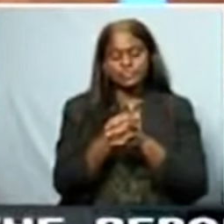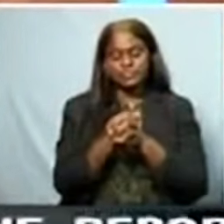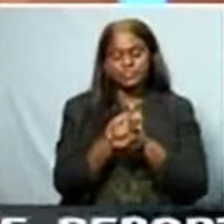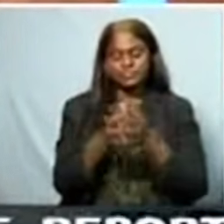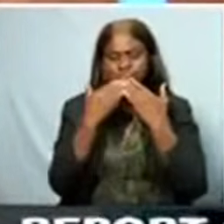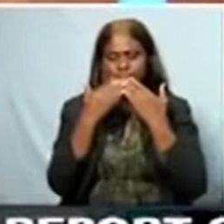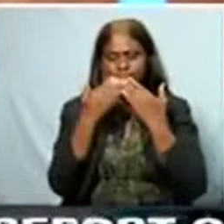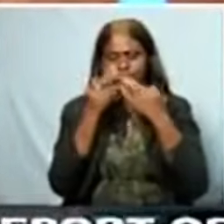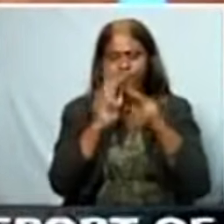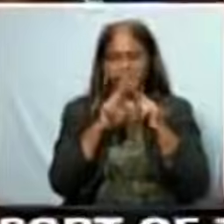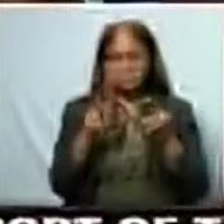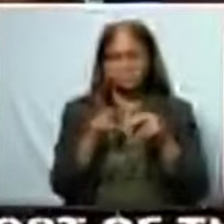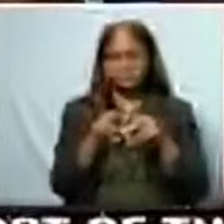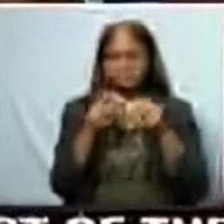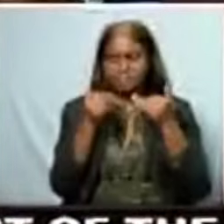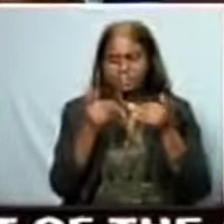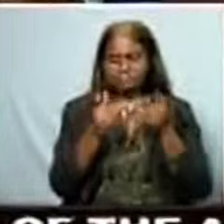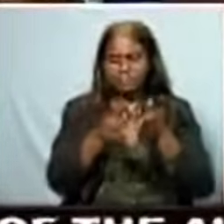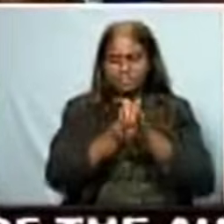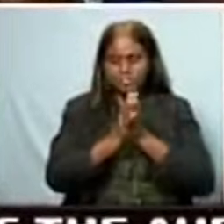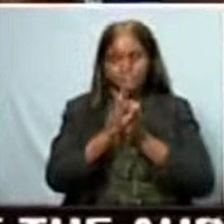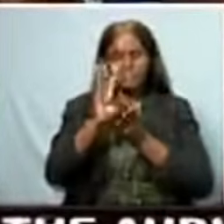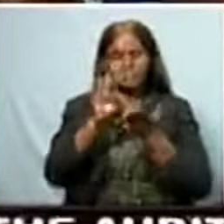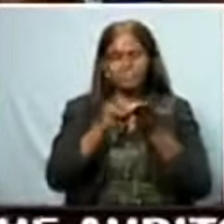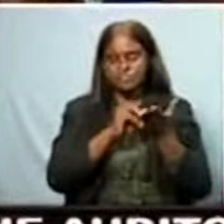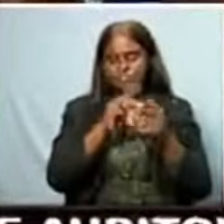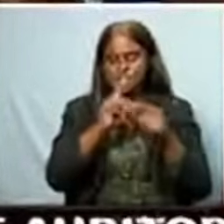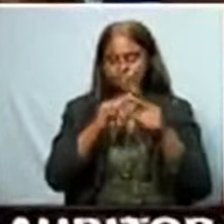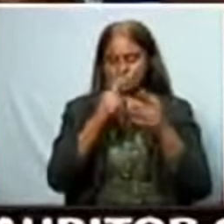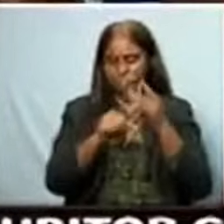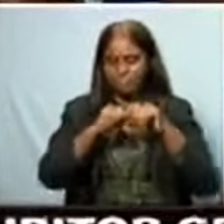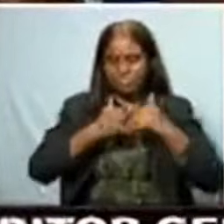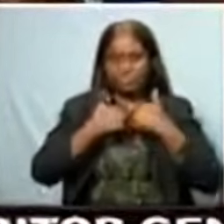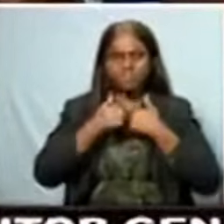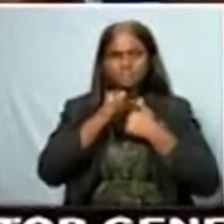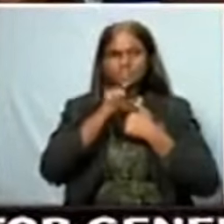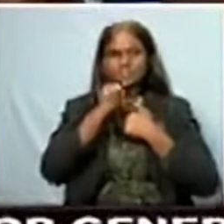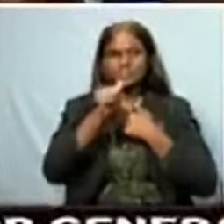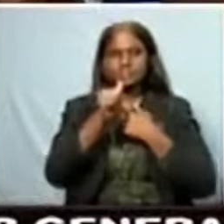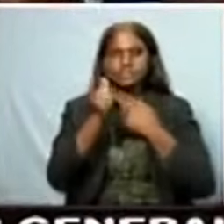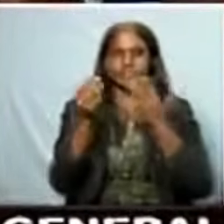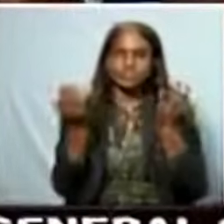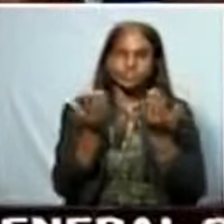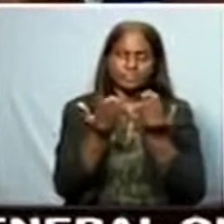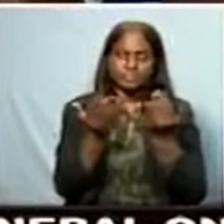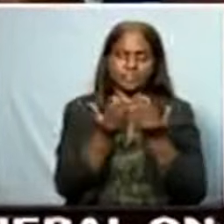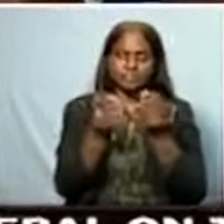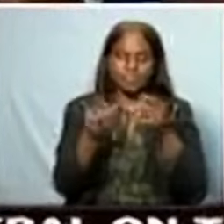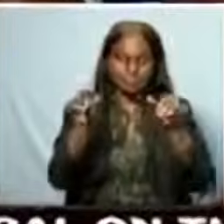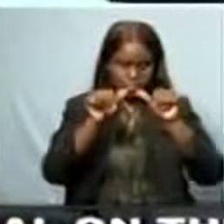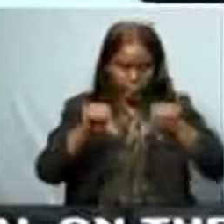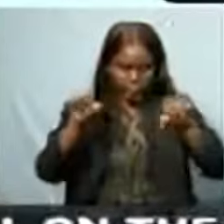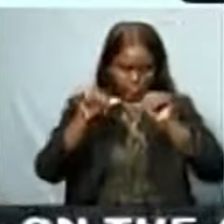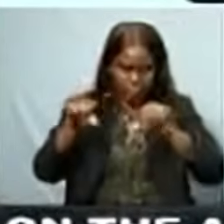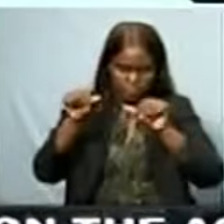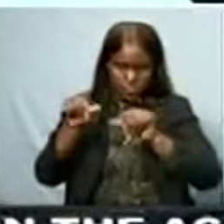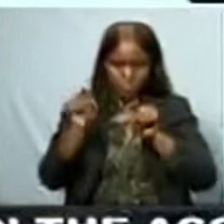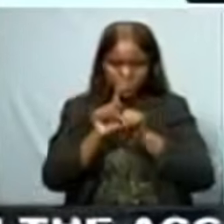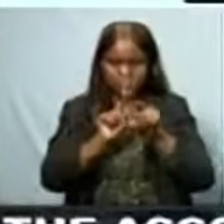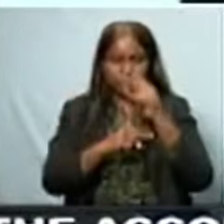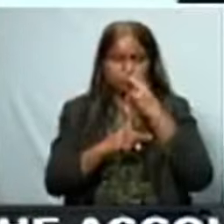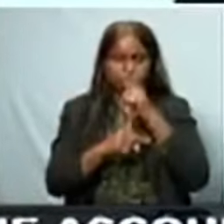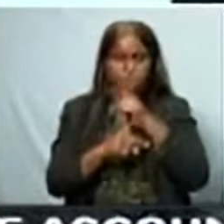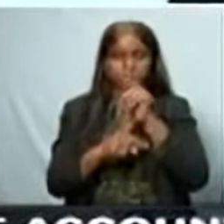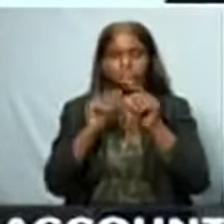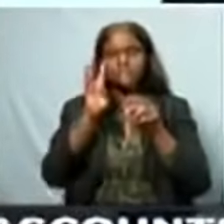Thank you, Chair. Actually, he claimed 4 million, but what we haven't done is to analyze and see whether that 4 million